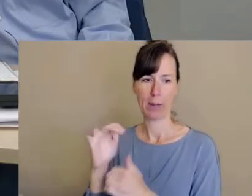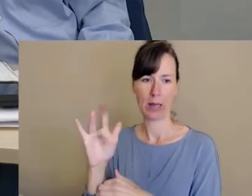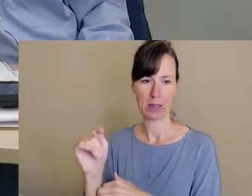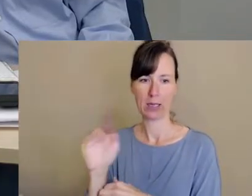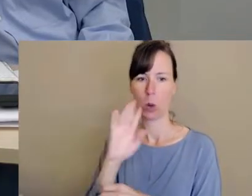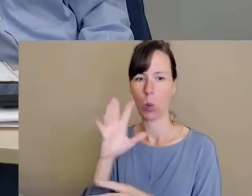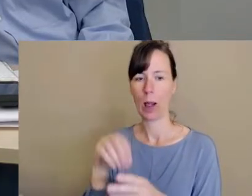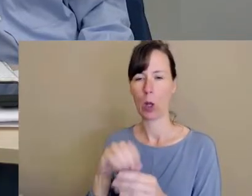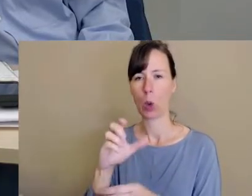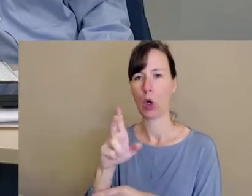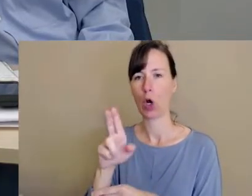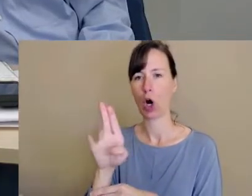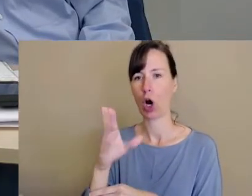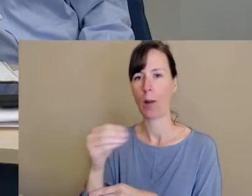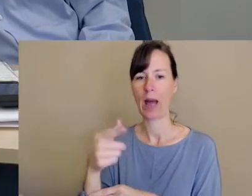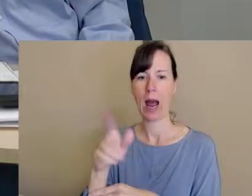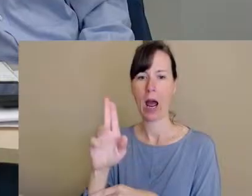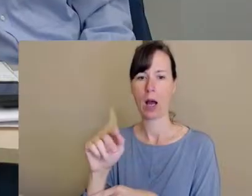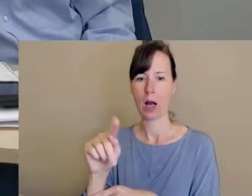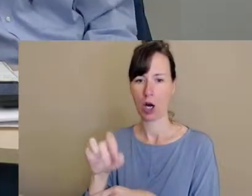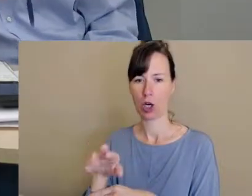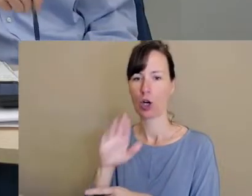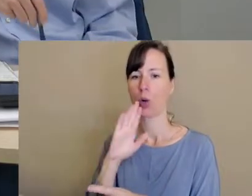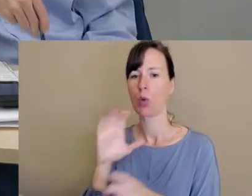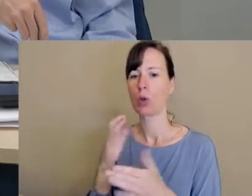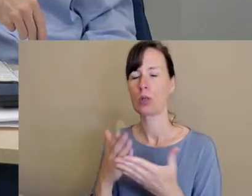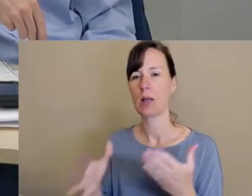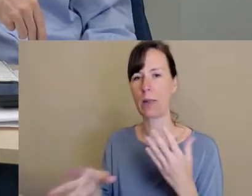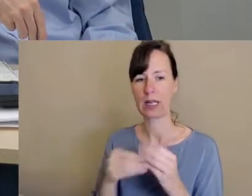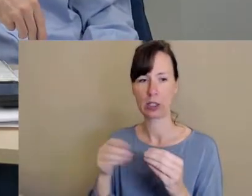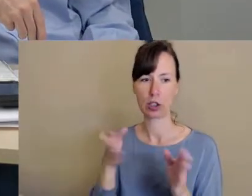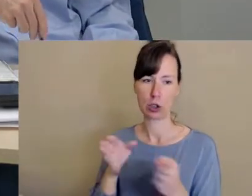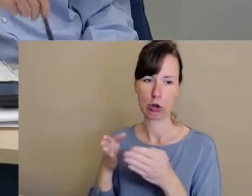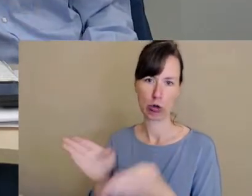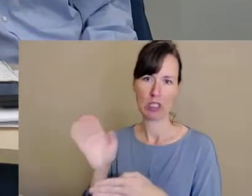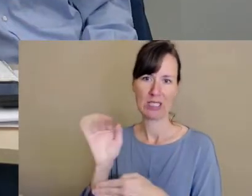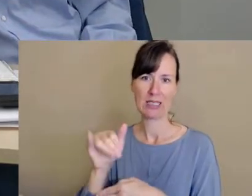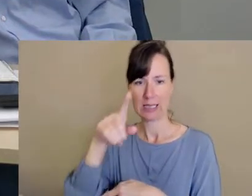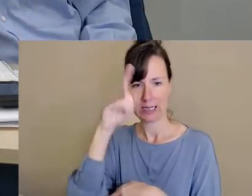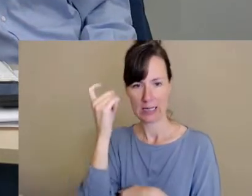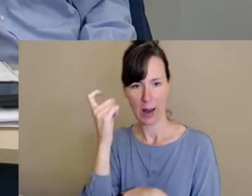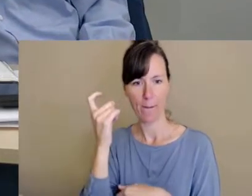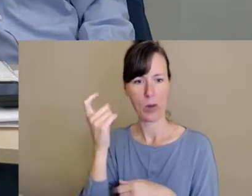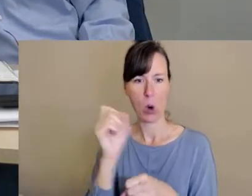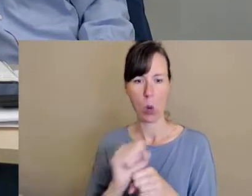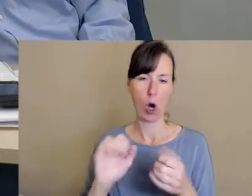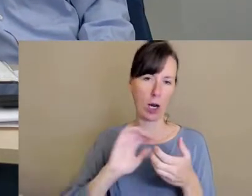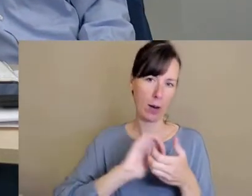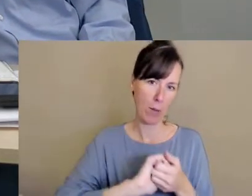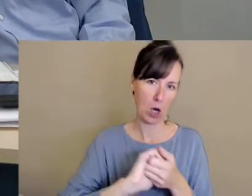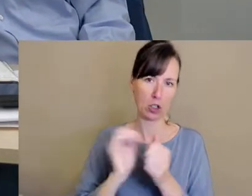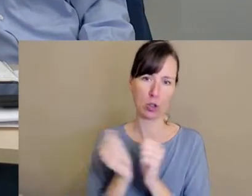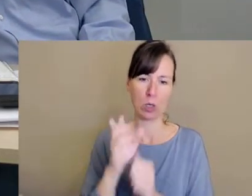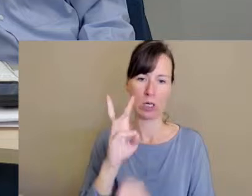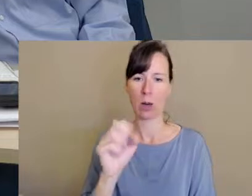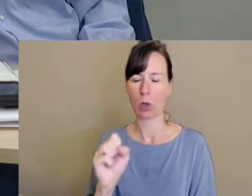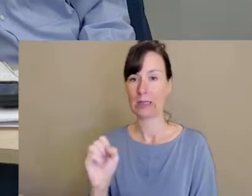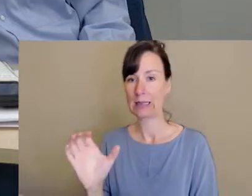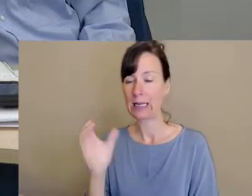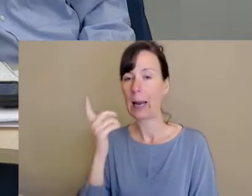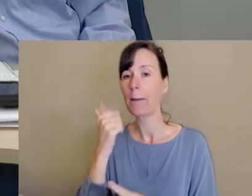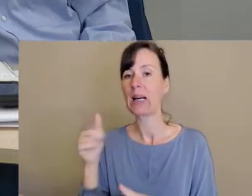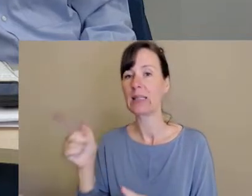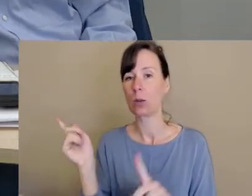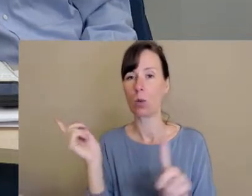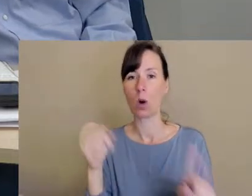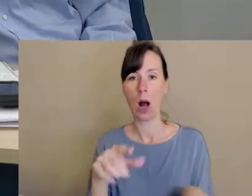streets as the summer progresses. We're working hand in hand with WSSC because they're going to be coming in June and doing a